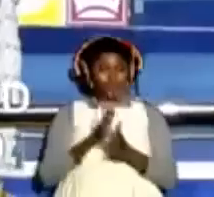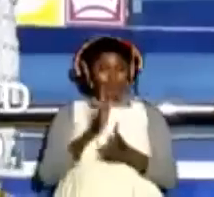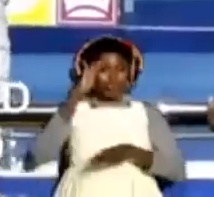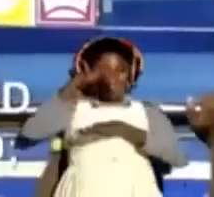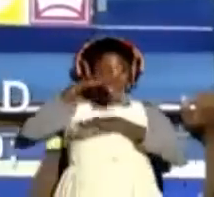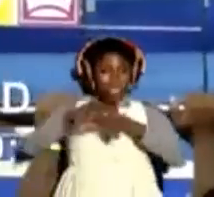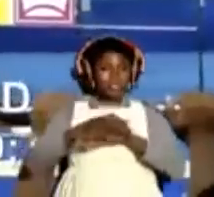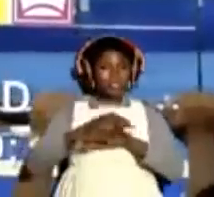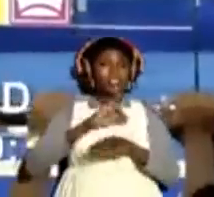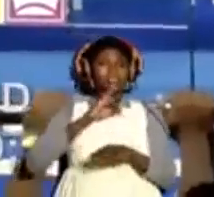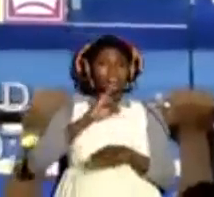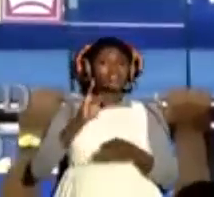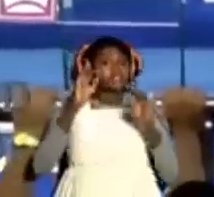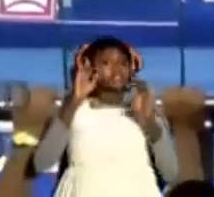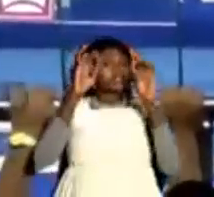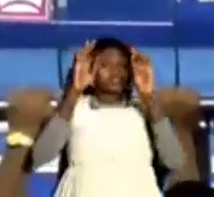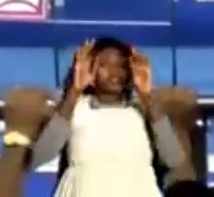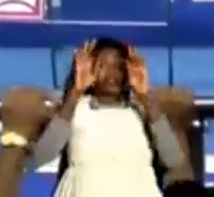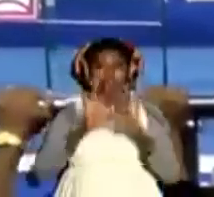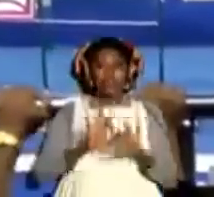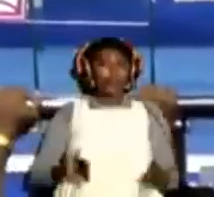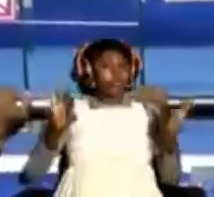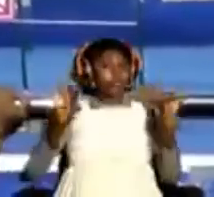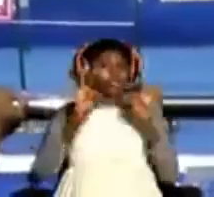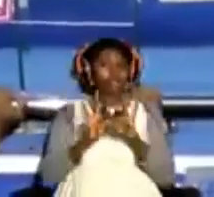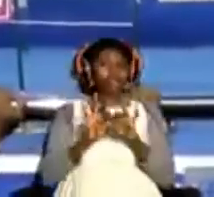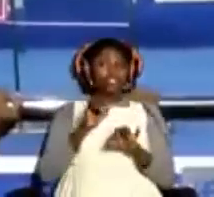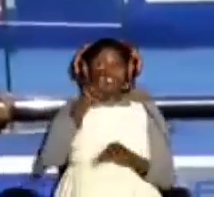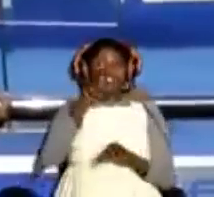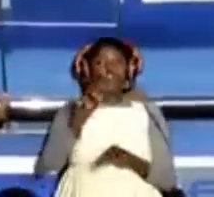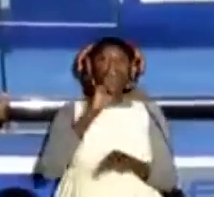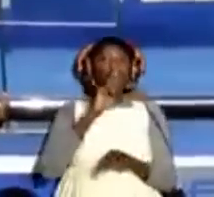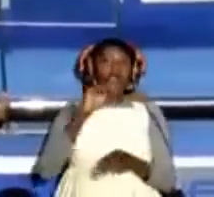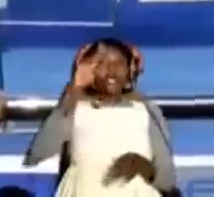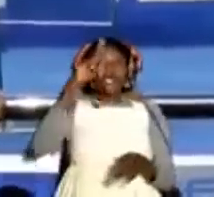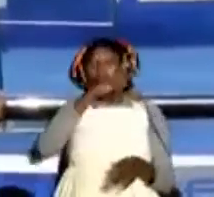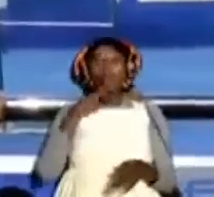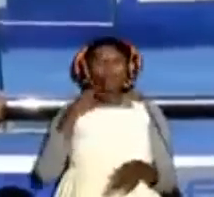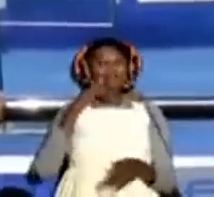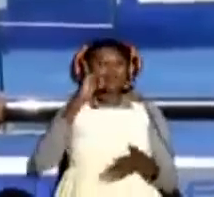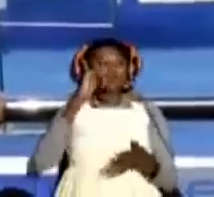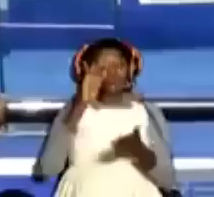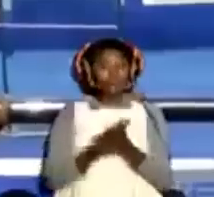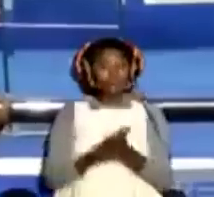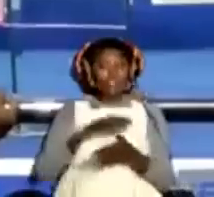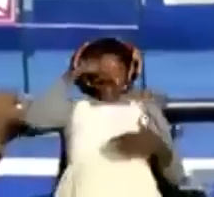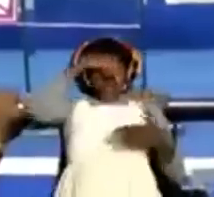Night prayer is very critical. Are you a minister's wife and your inner man